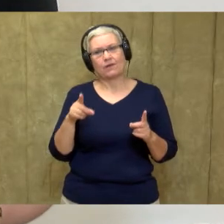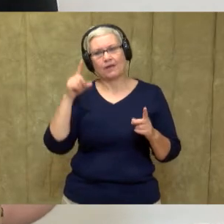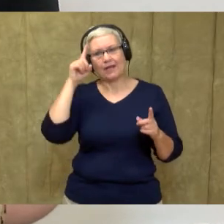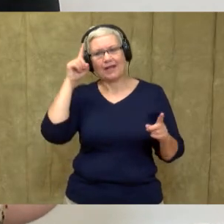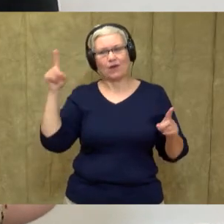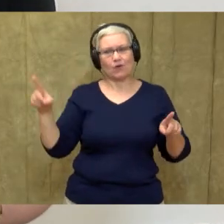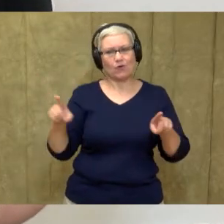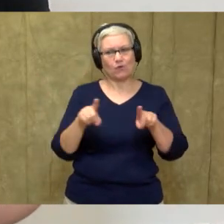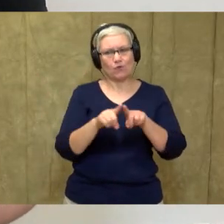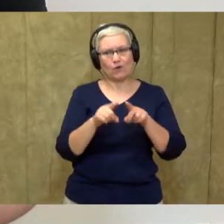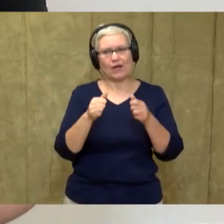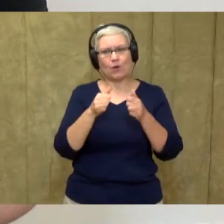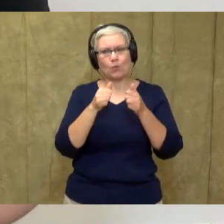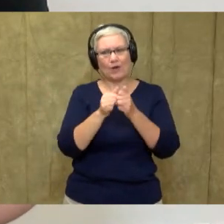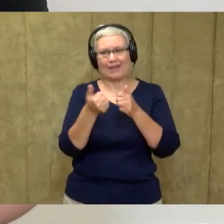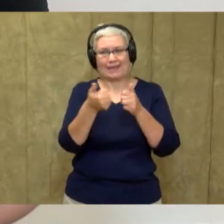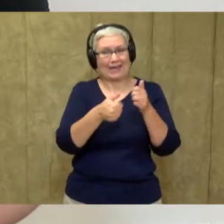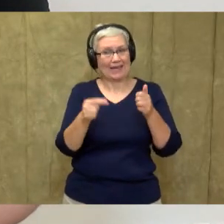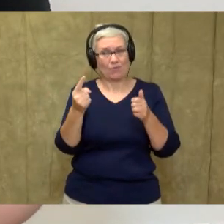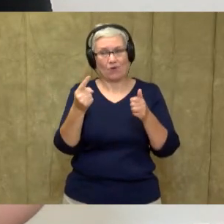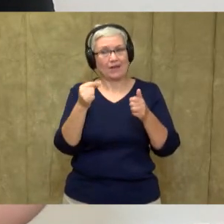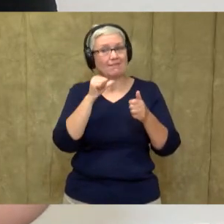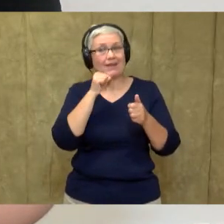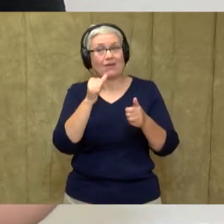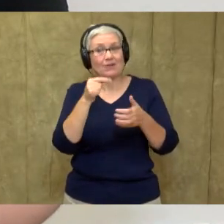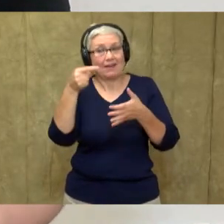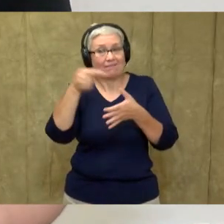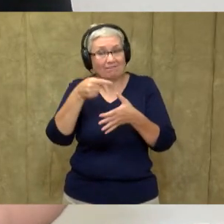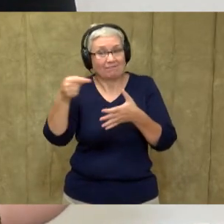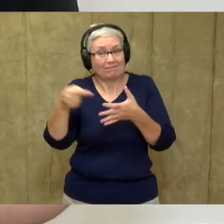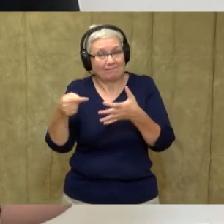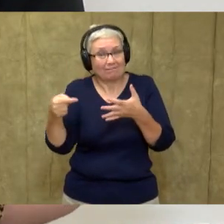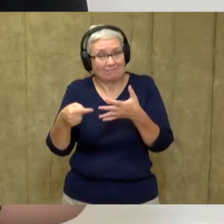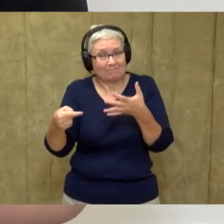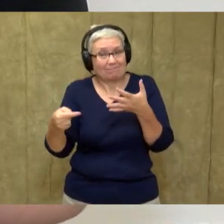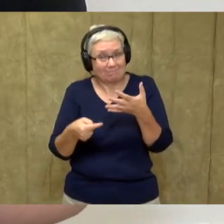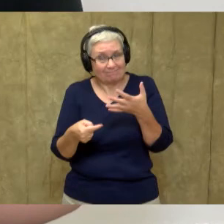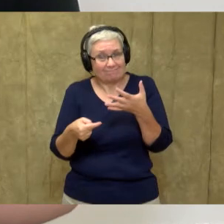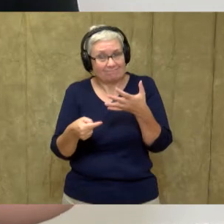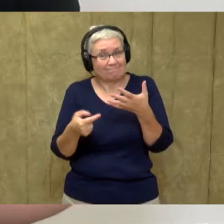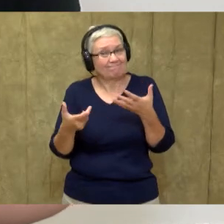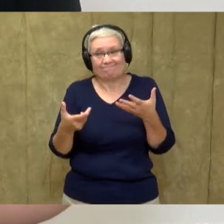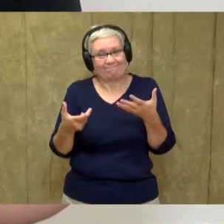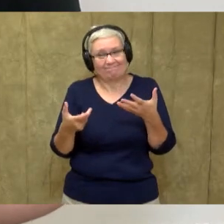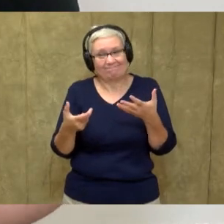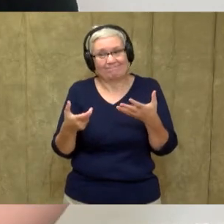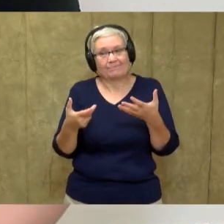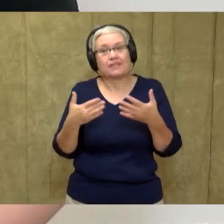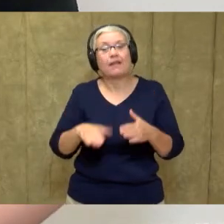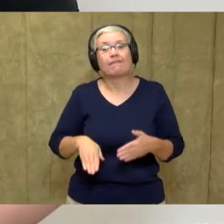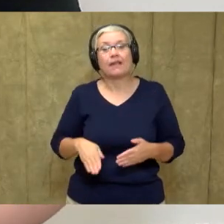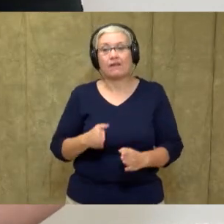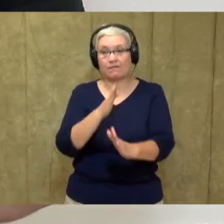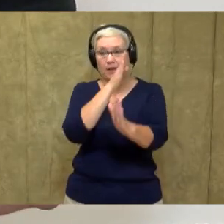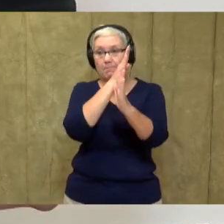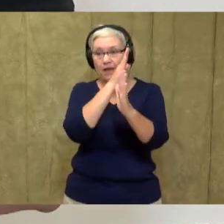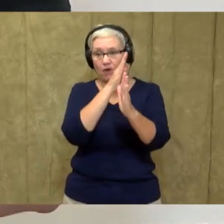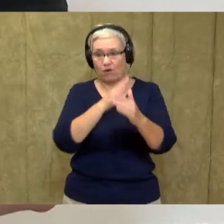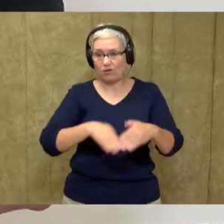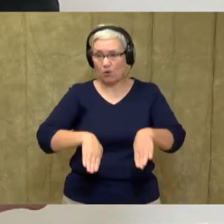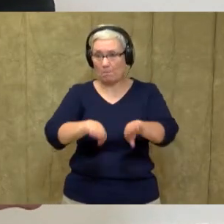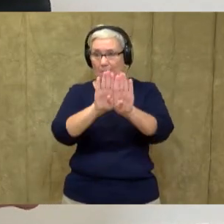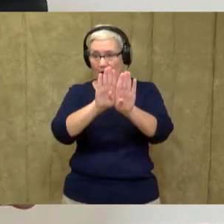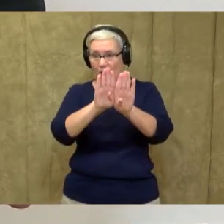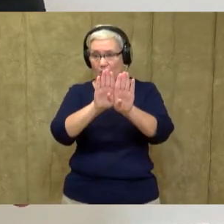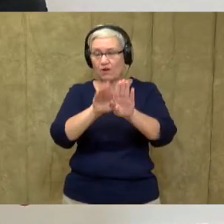give us specific reasons why? Okay, think of any barriers to that action, to that